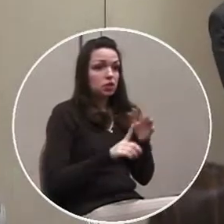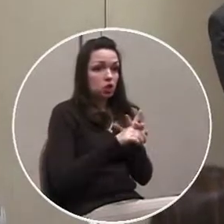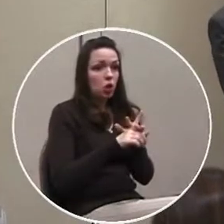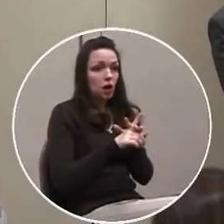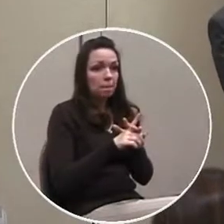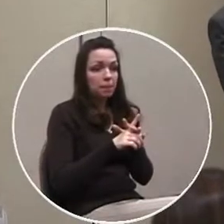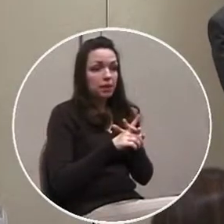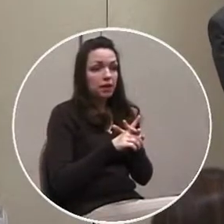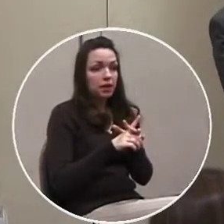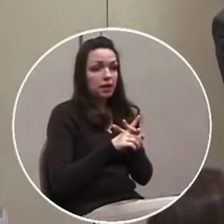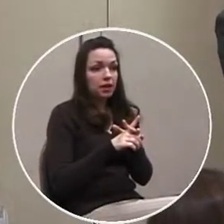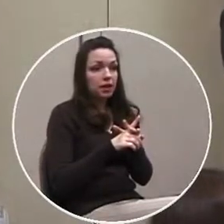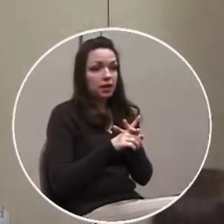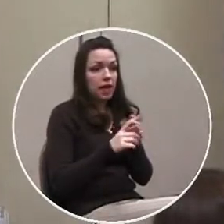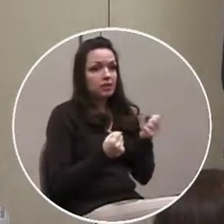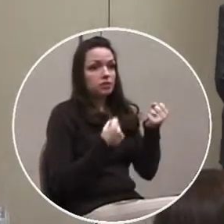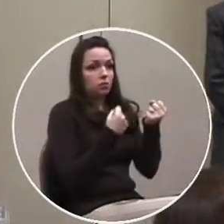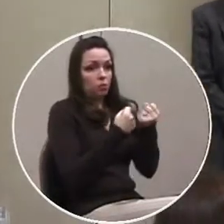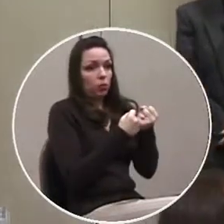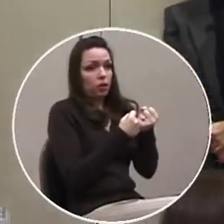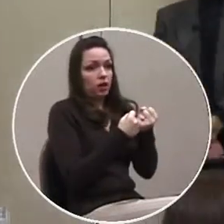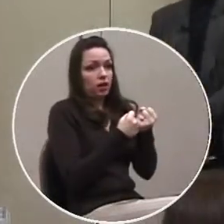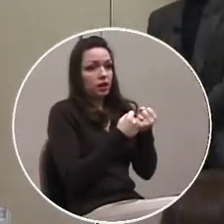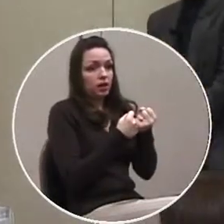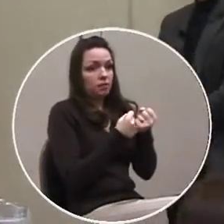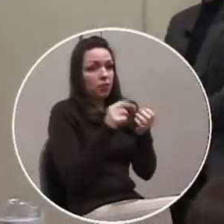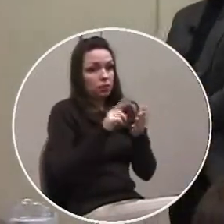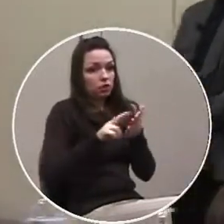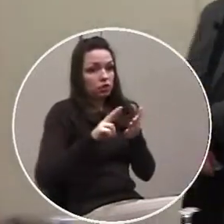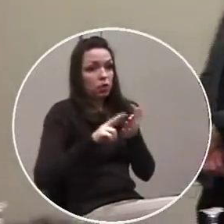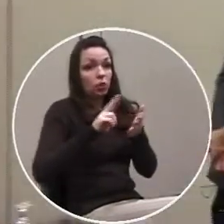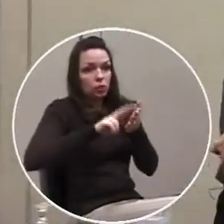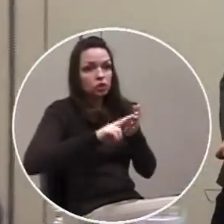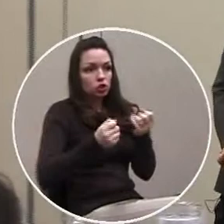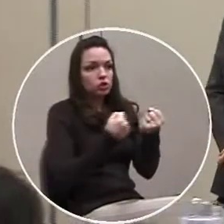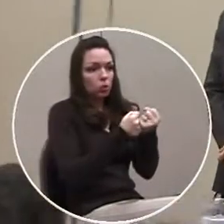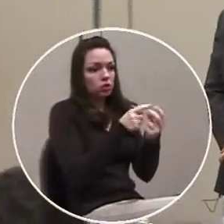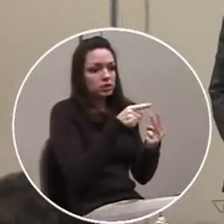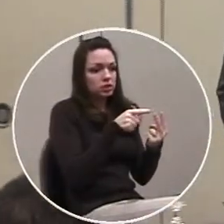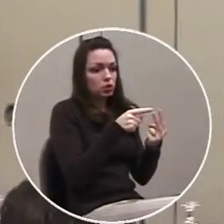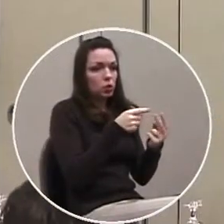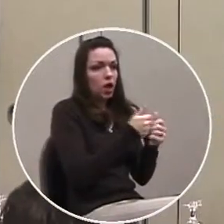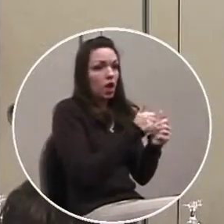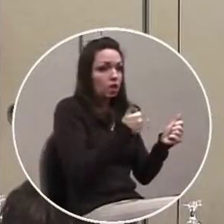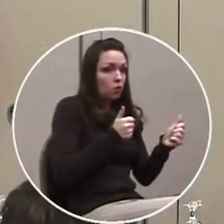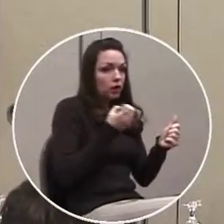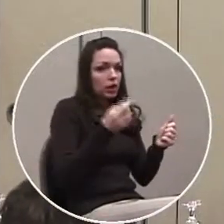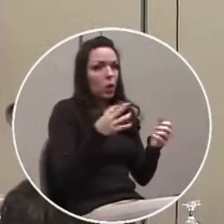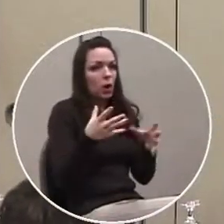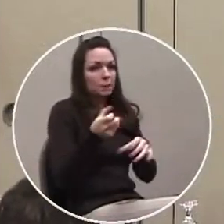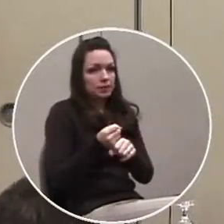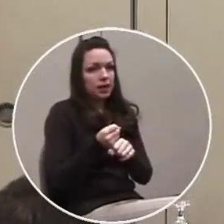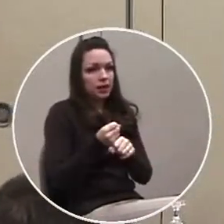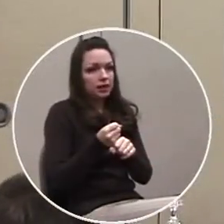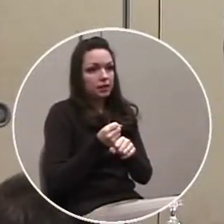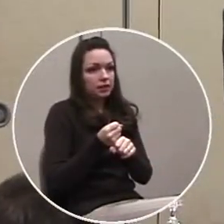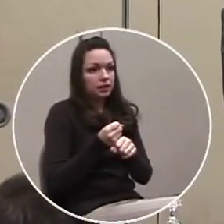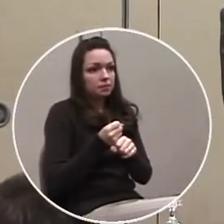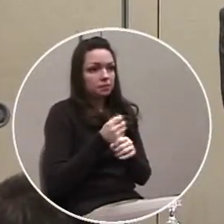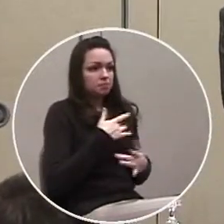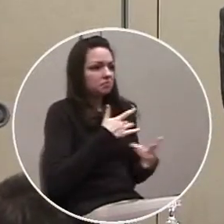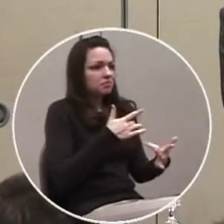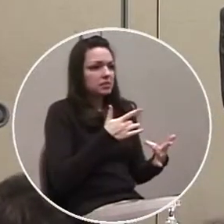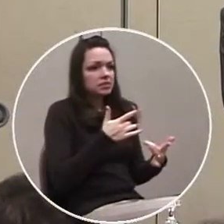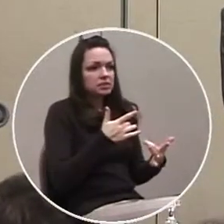being supported by the research, is obtaining or avoiding. And typically, the things are what? Give